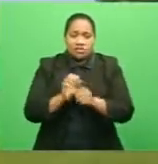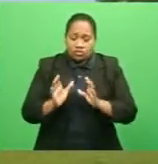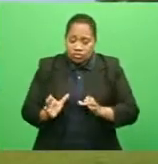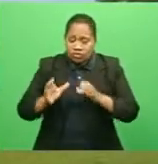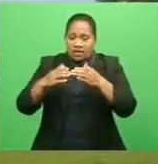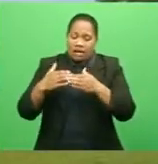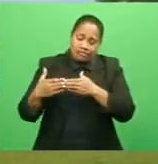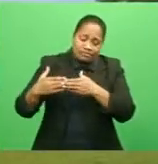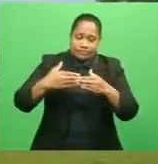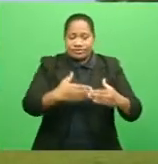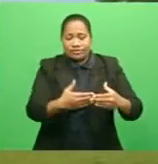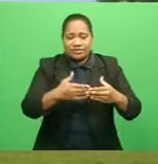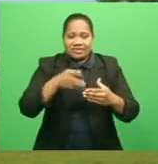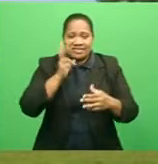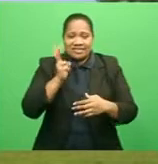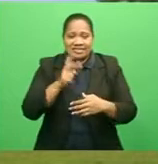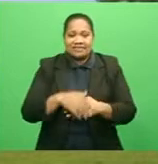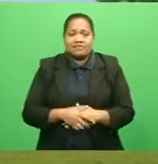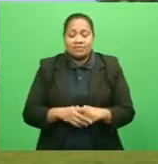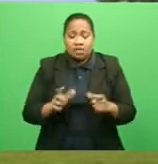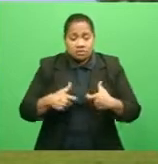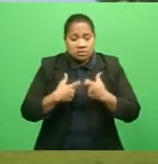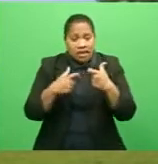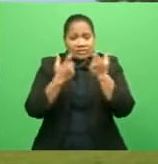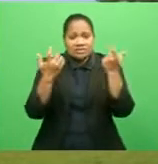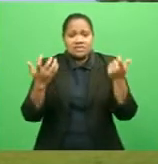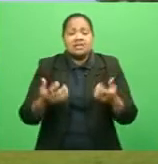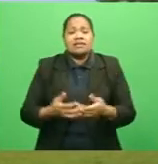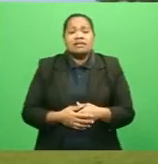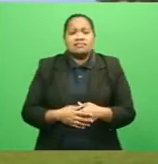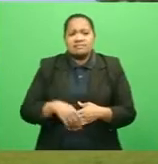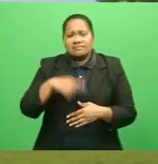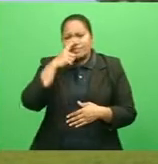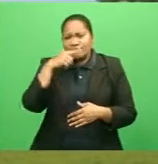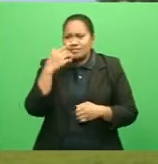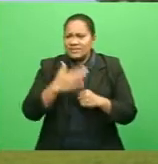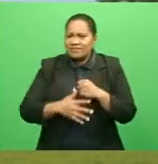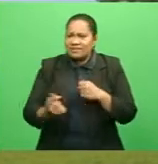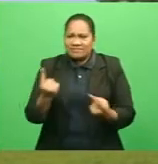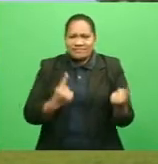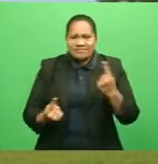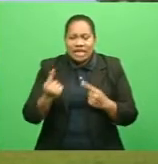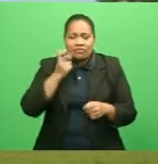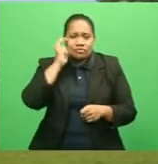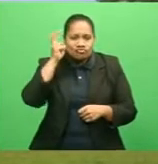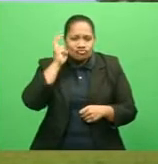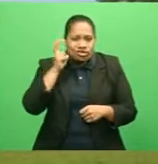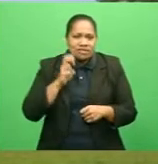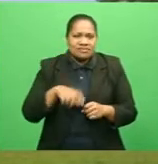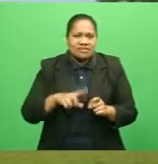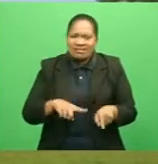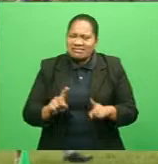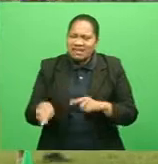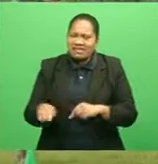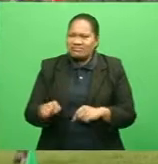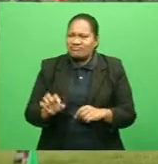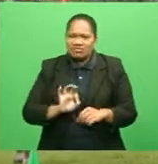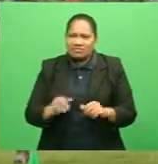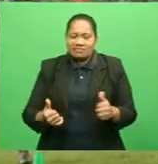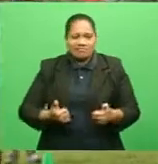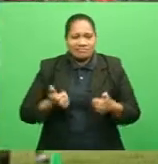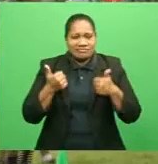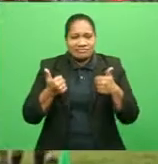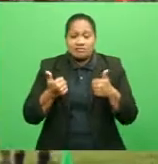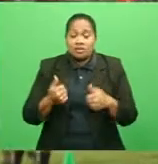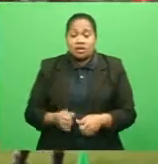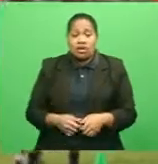track. The challenges were people did not turn up, girls did not turn up for training, attendance was poor, and just because of that we